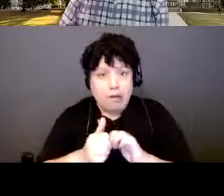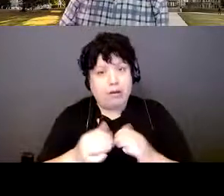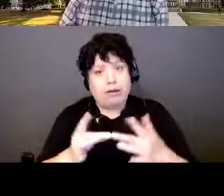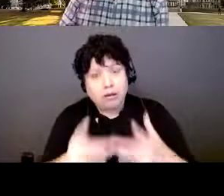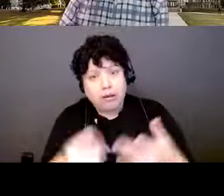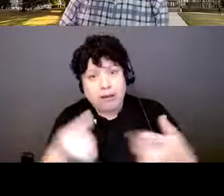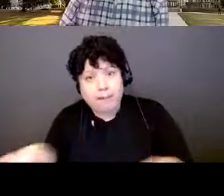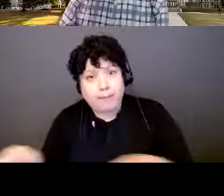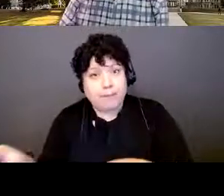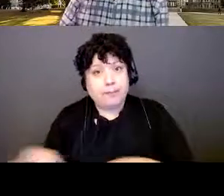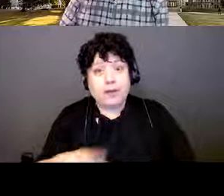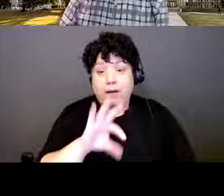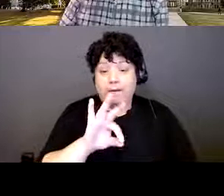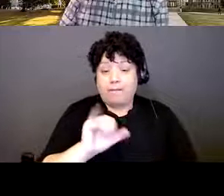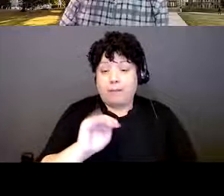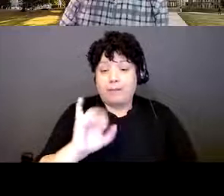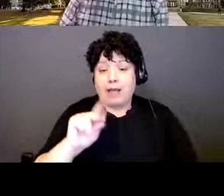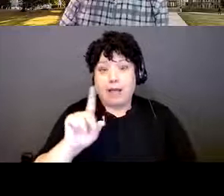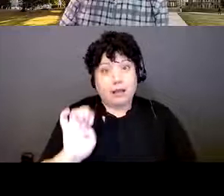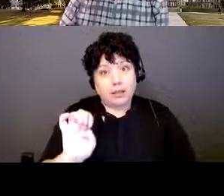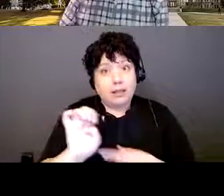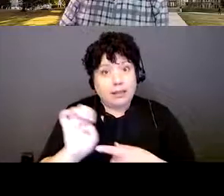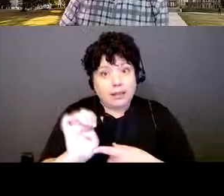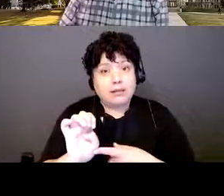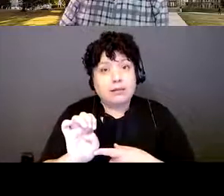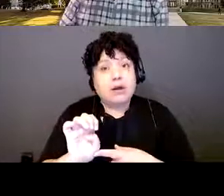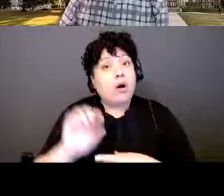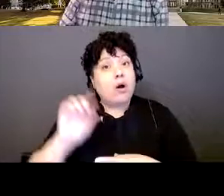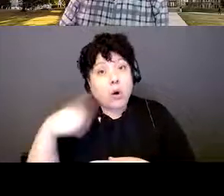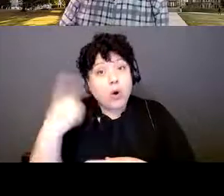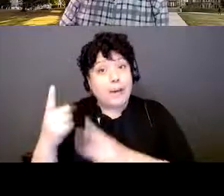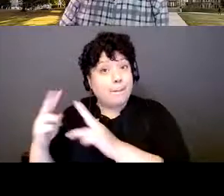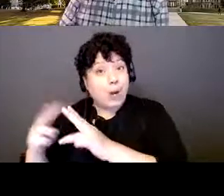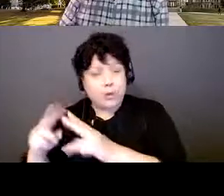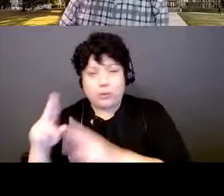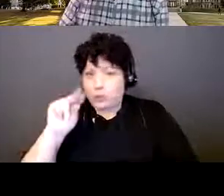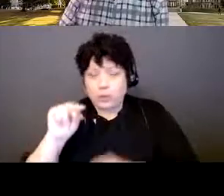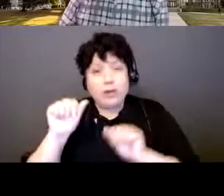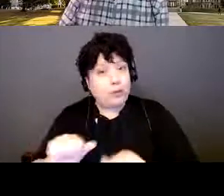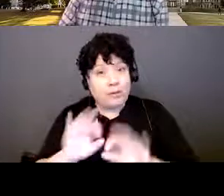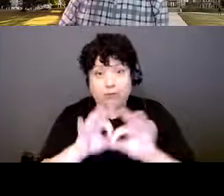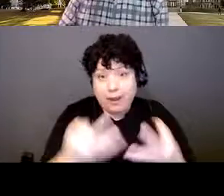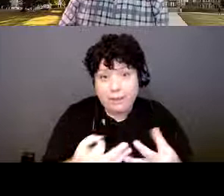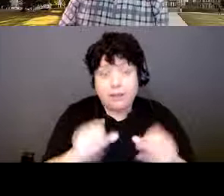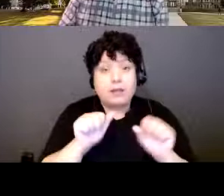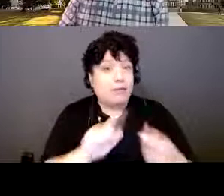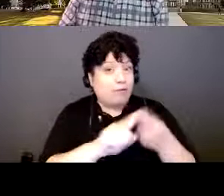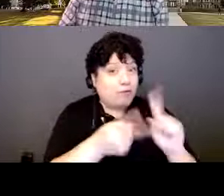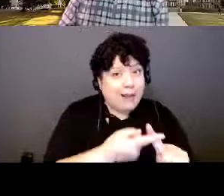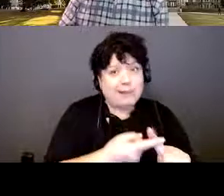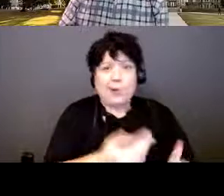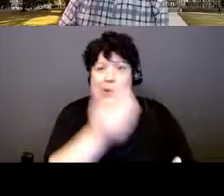broader category that it takes in not just intimate partners, but other family members, friends, acquaintances,